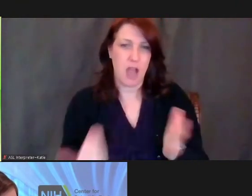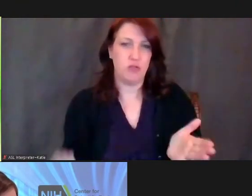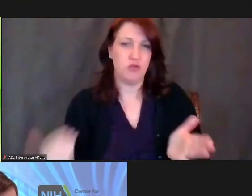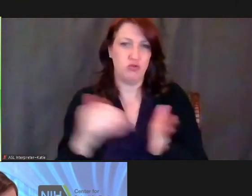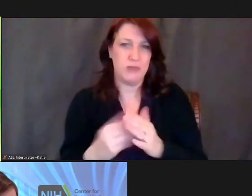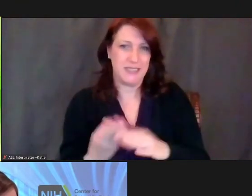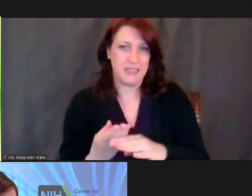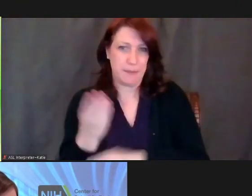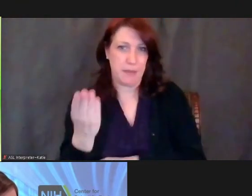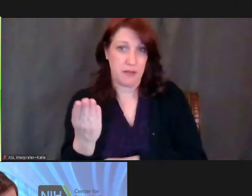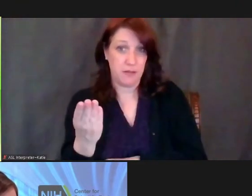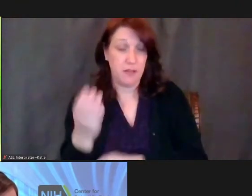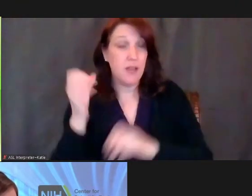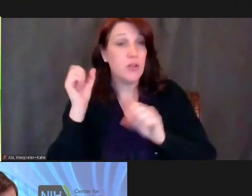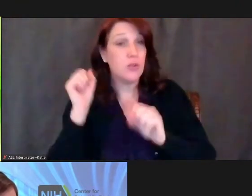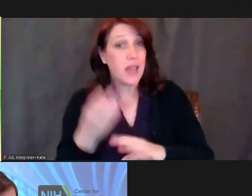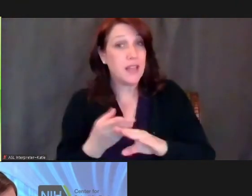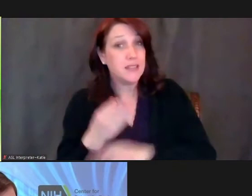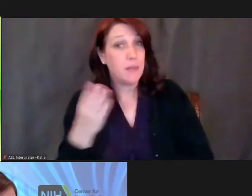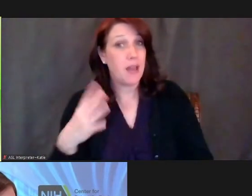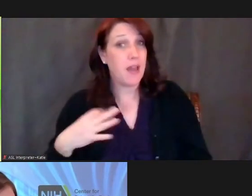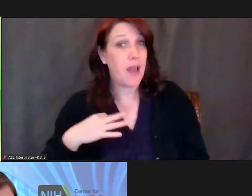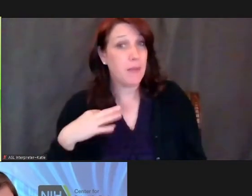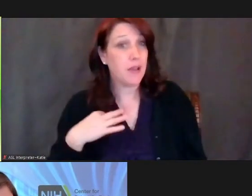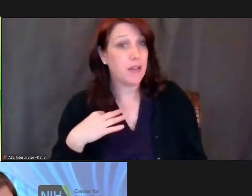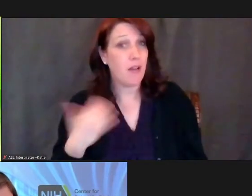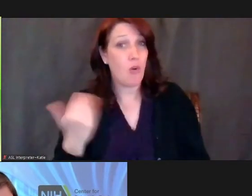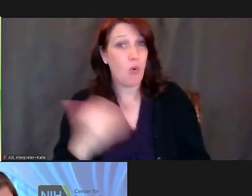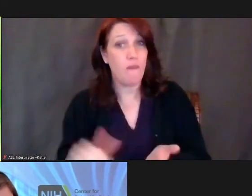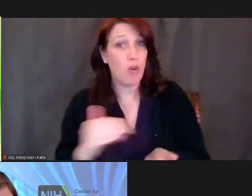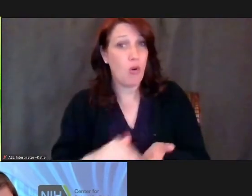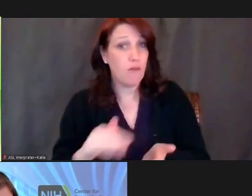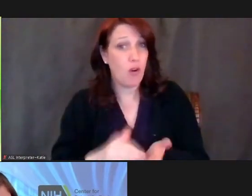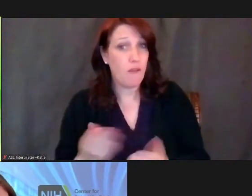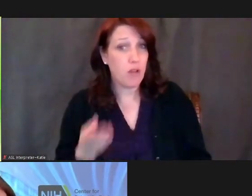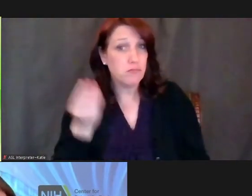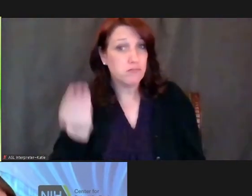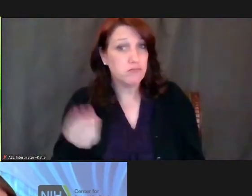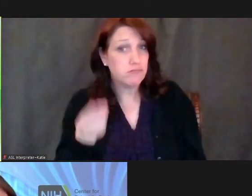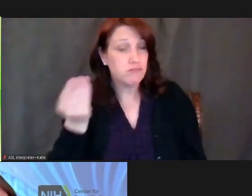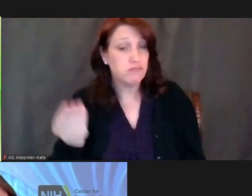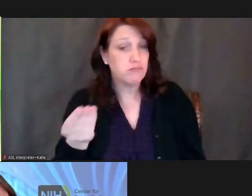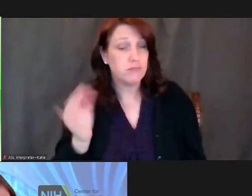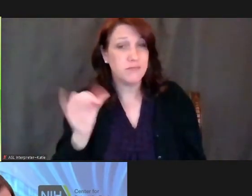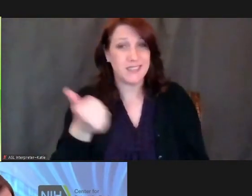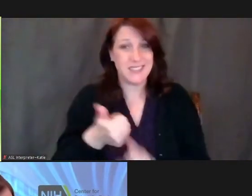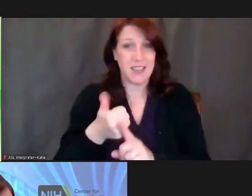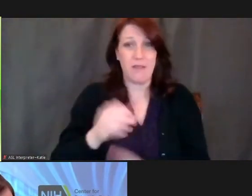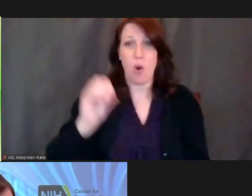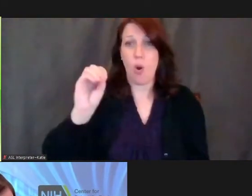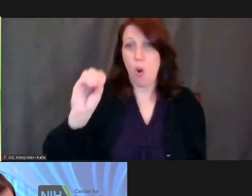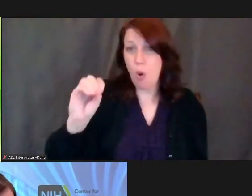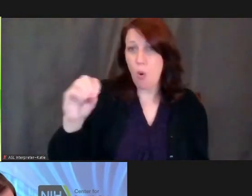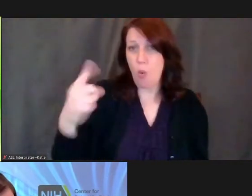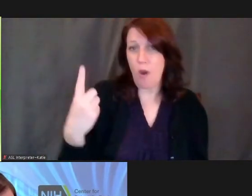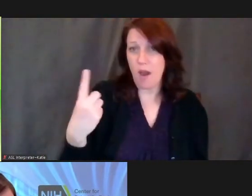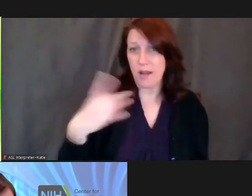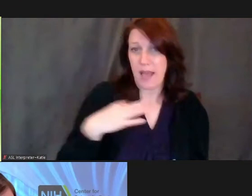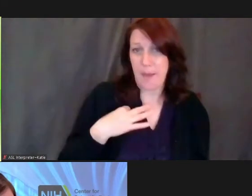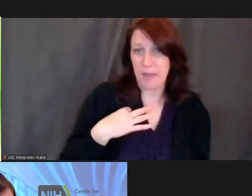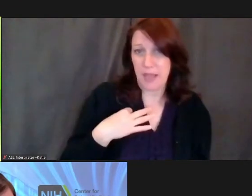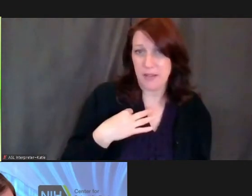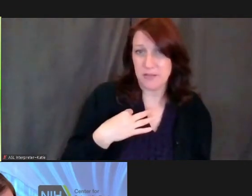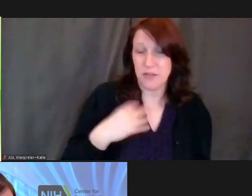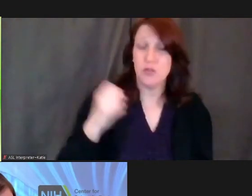You can submit an application over and over and over again as an O1 application. So you can